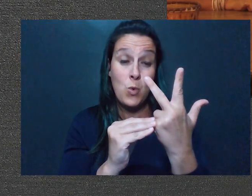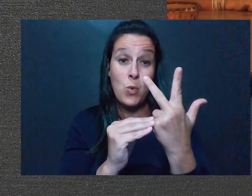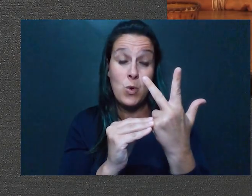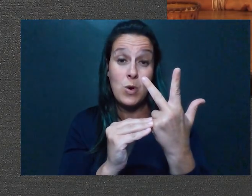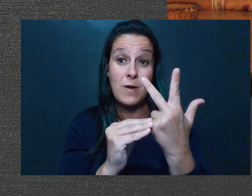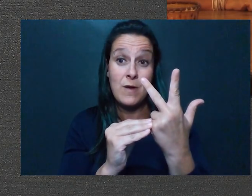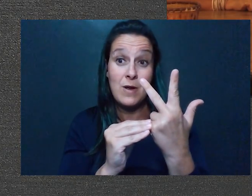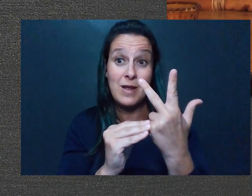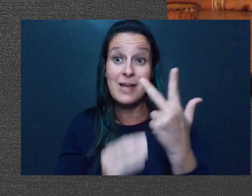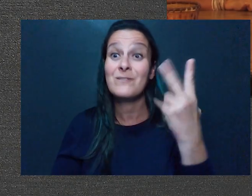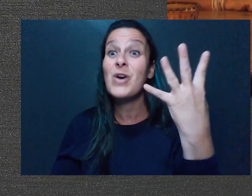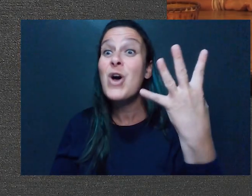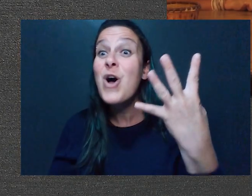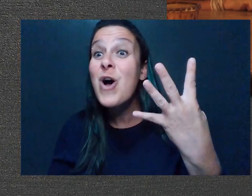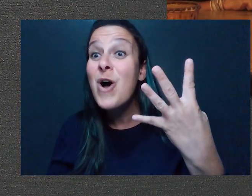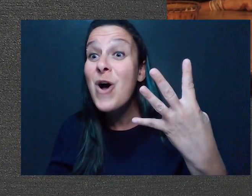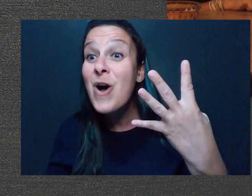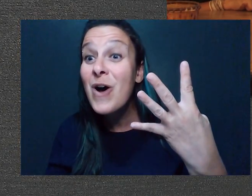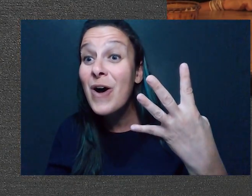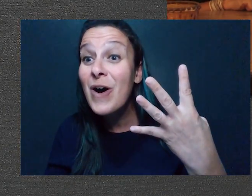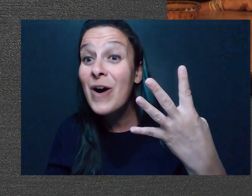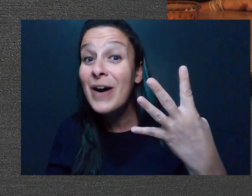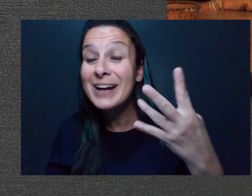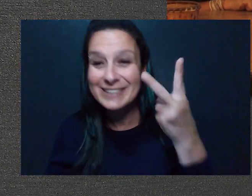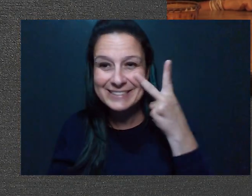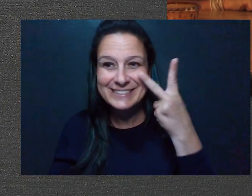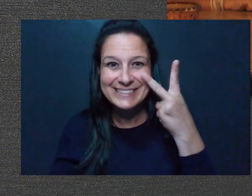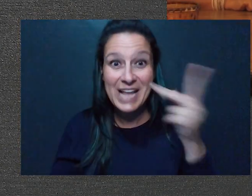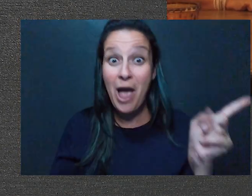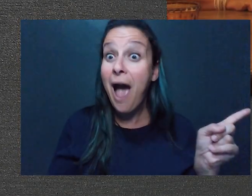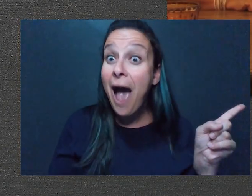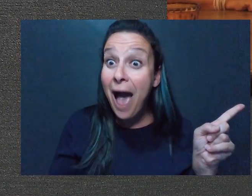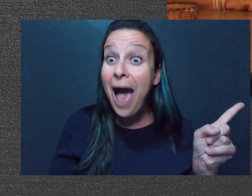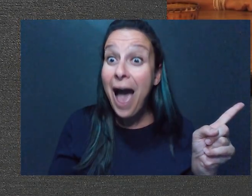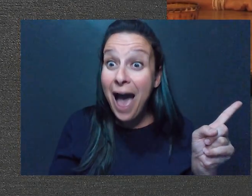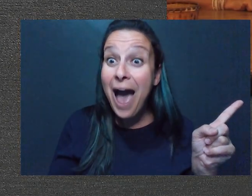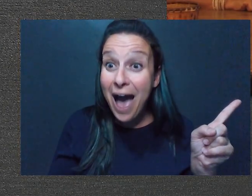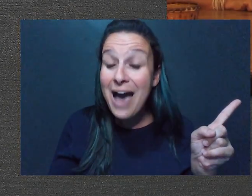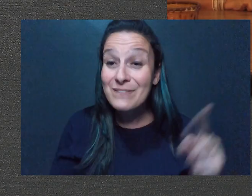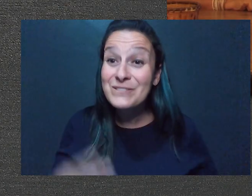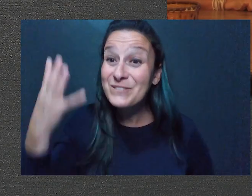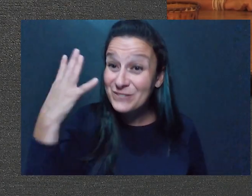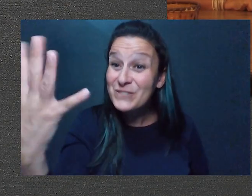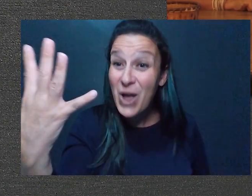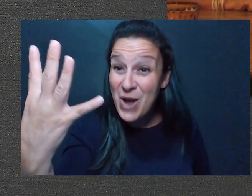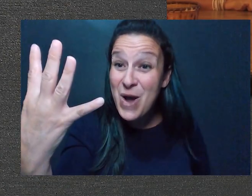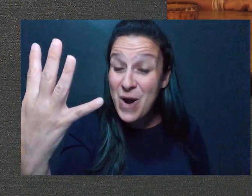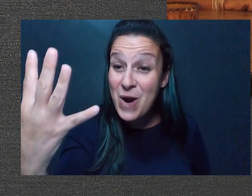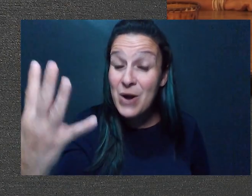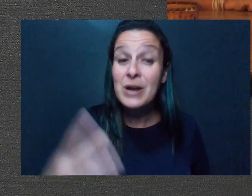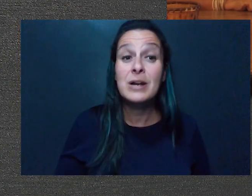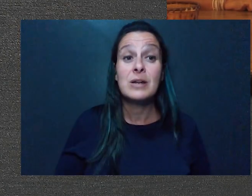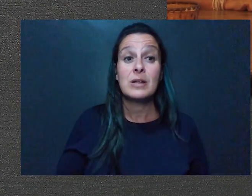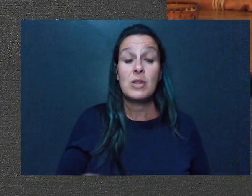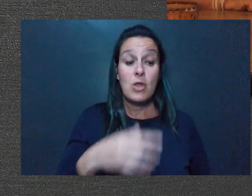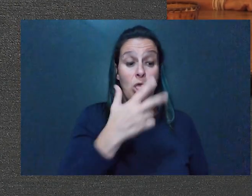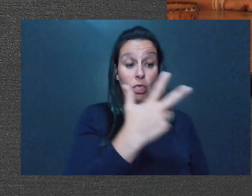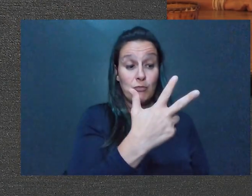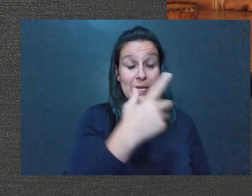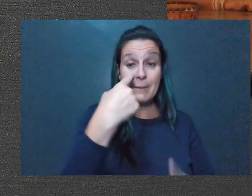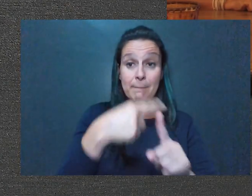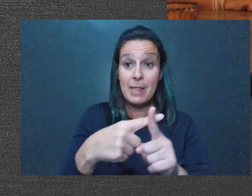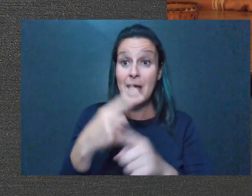more. 4. Let's see if we're right. We are. 4. 3 plus